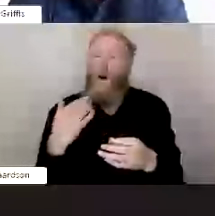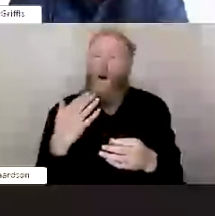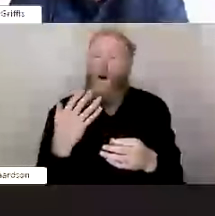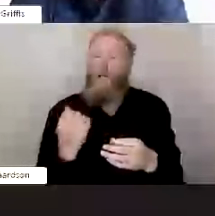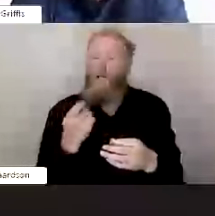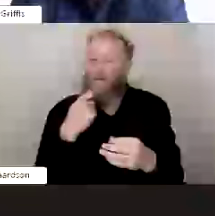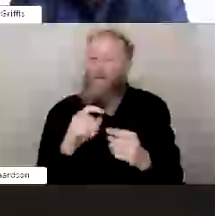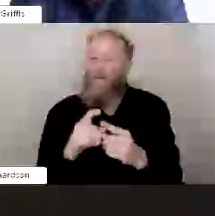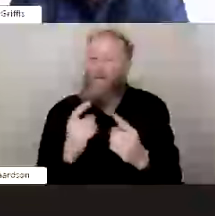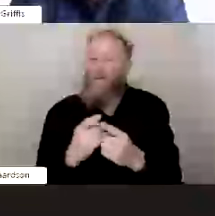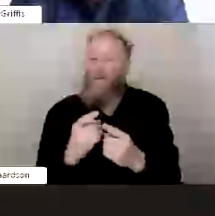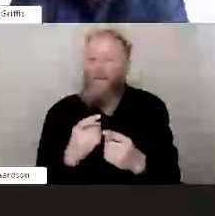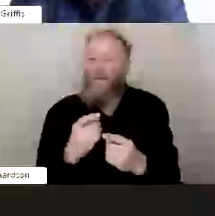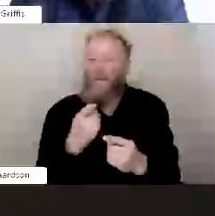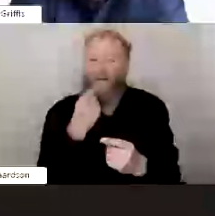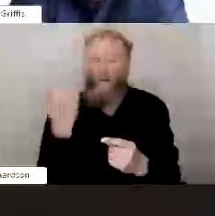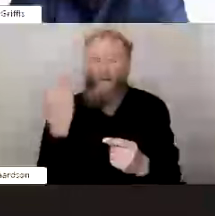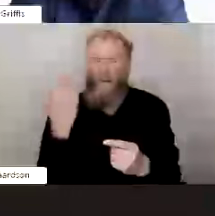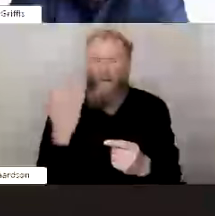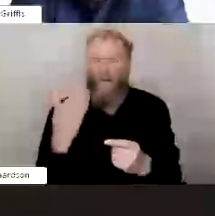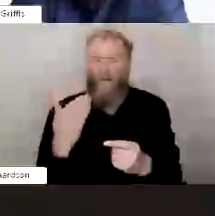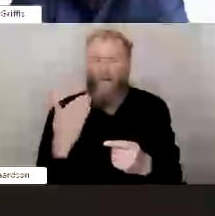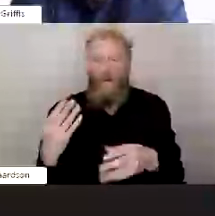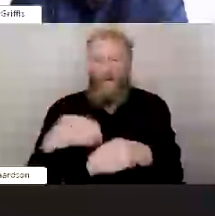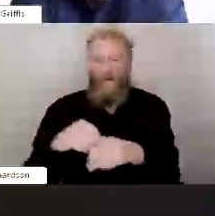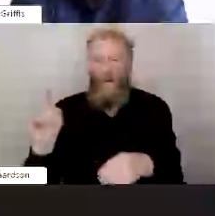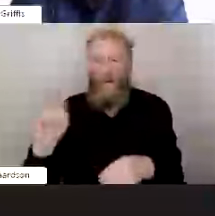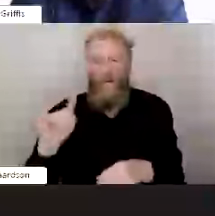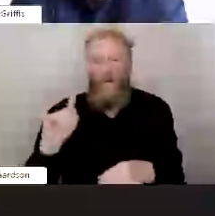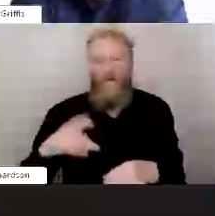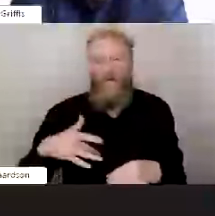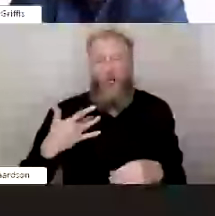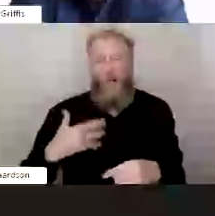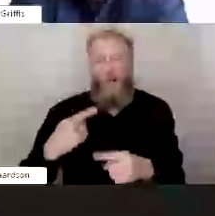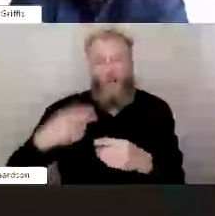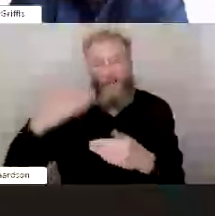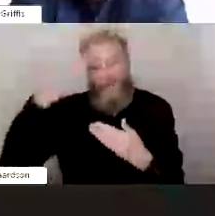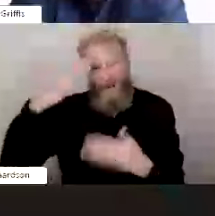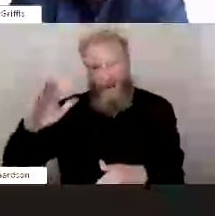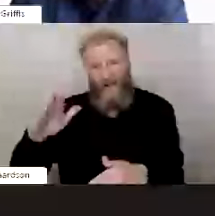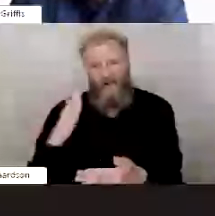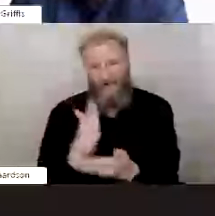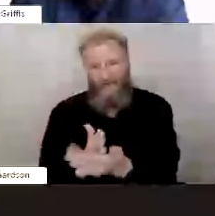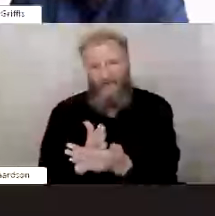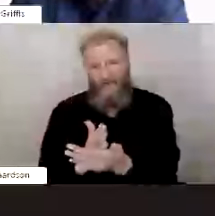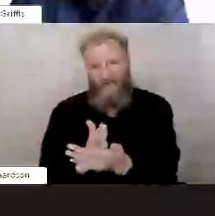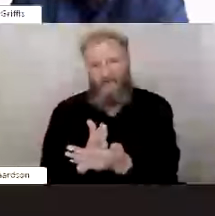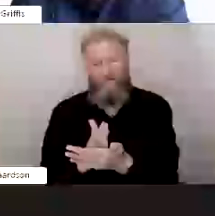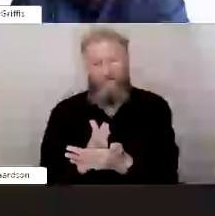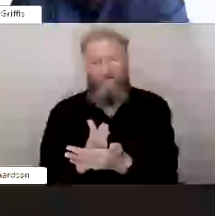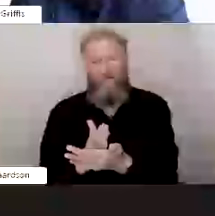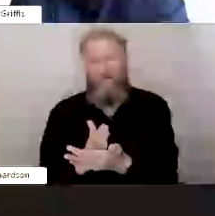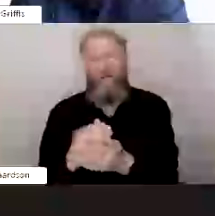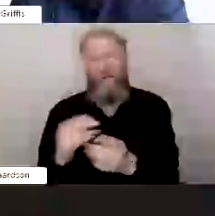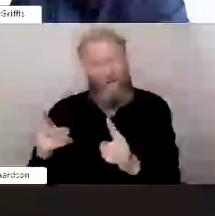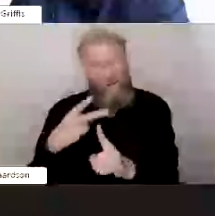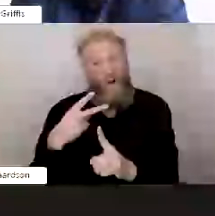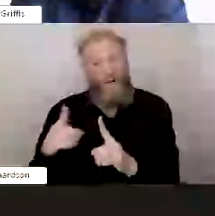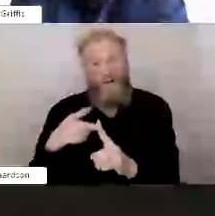are life and death, actually. No two ways about it. And and violence is an